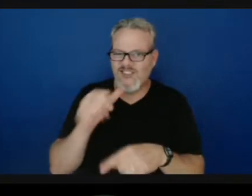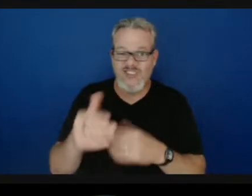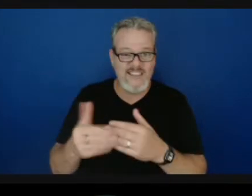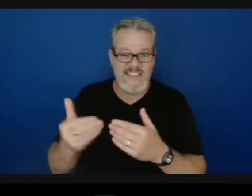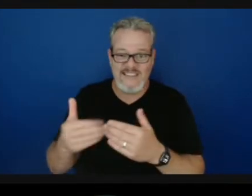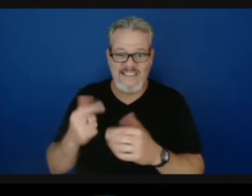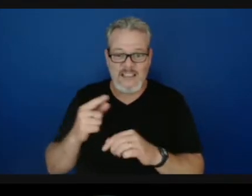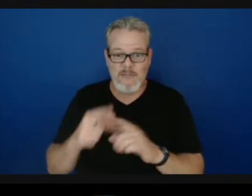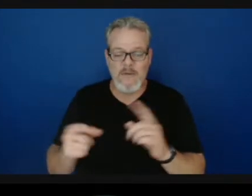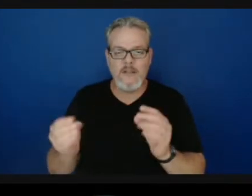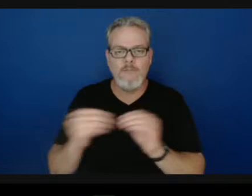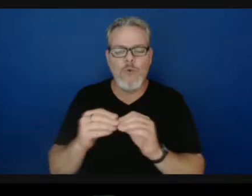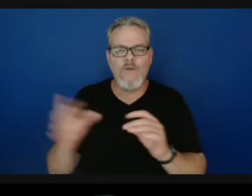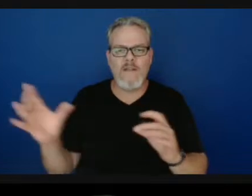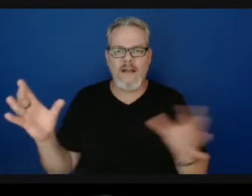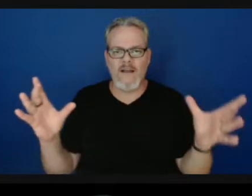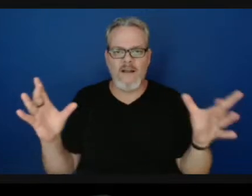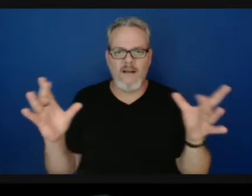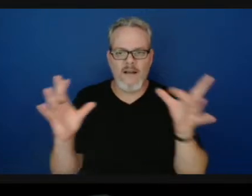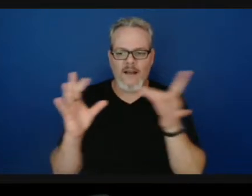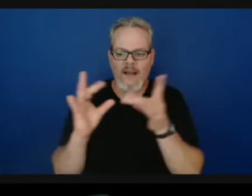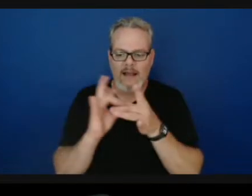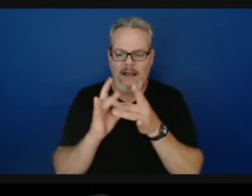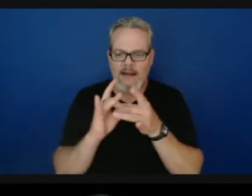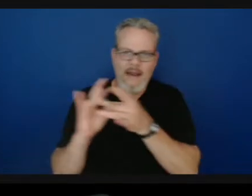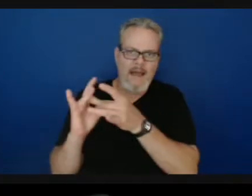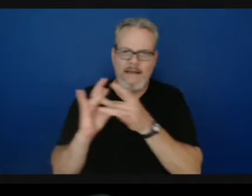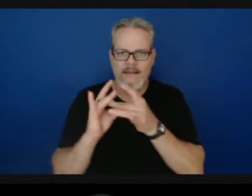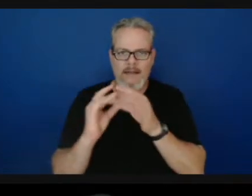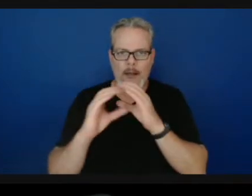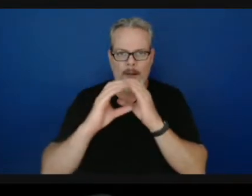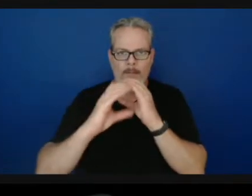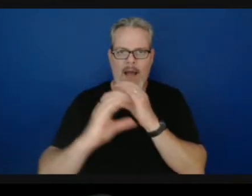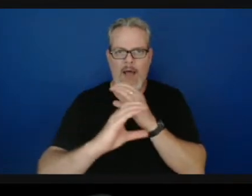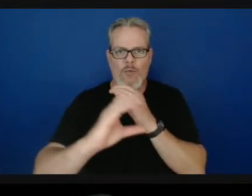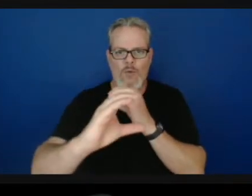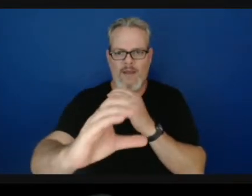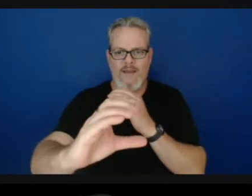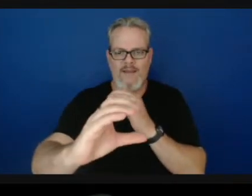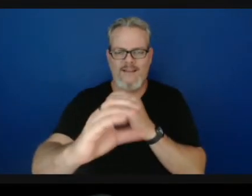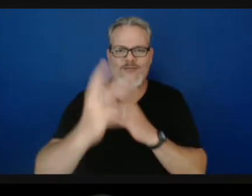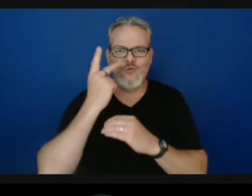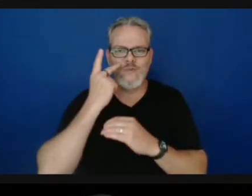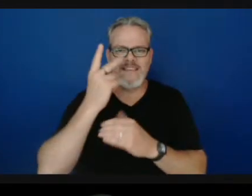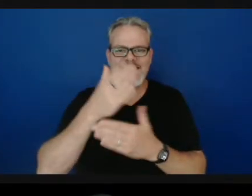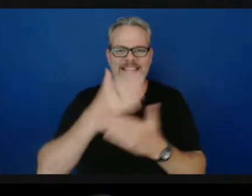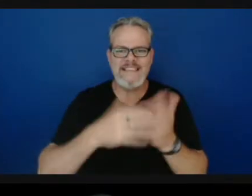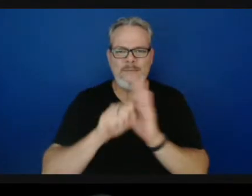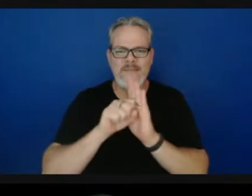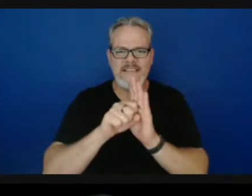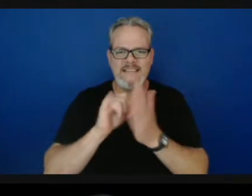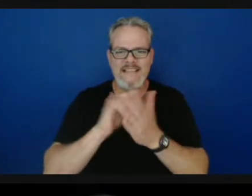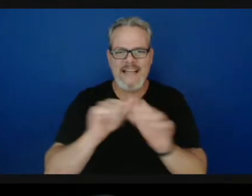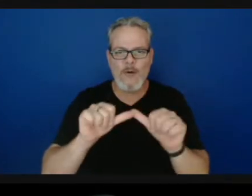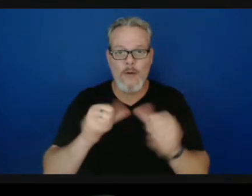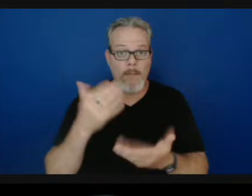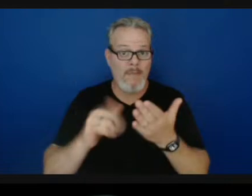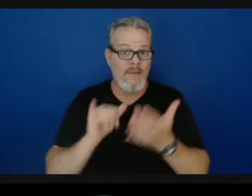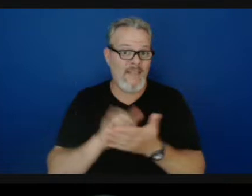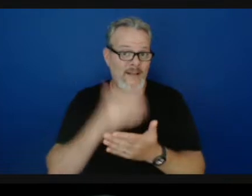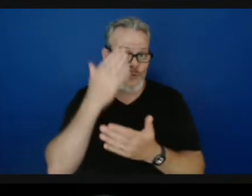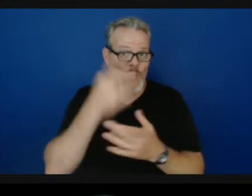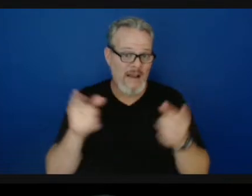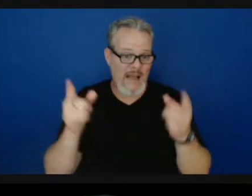connector pathway than it is an eruption site right in between here. And maybe that's why it quakes more. And now